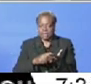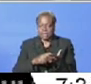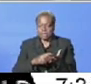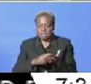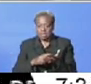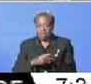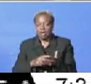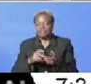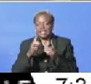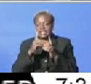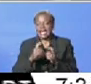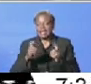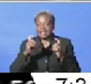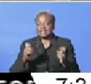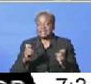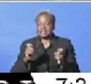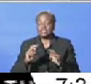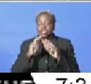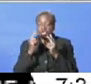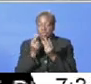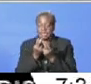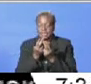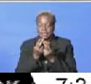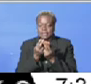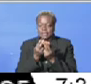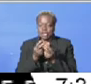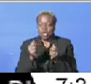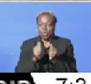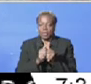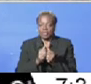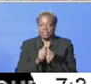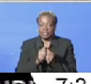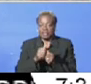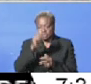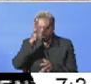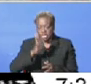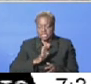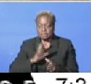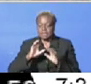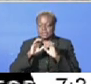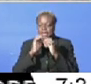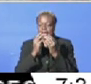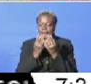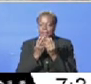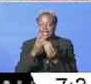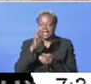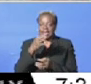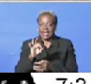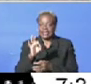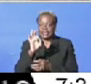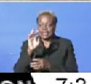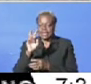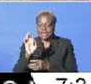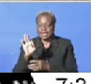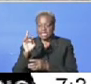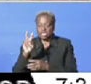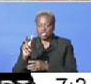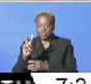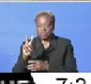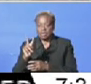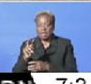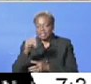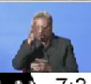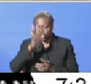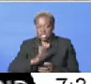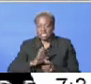Providence Dialysis Unit as well as the Gentlemen's Club. Since 1992, the Gentlemen's Club, founded by